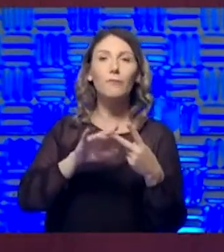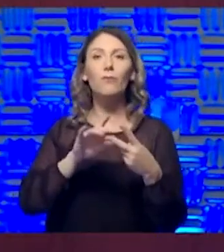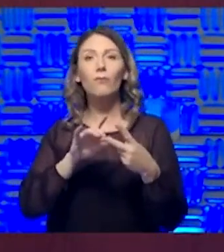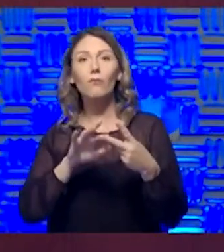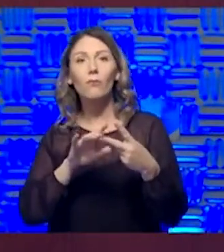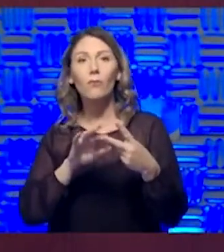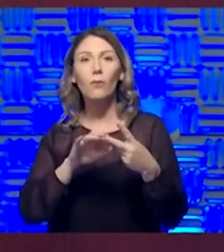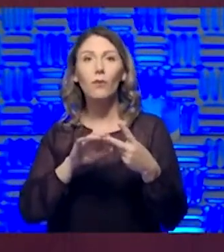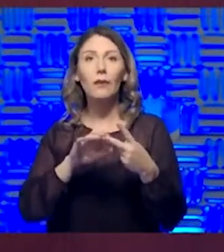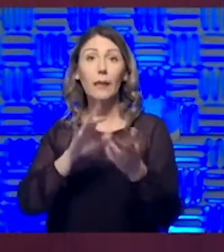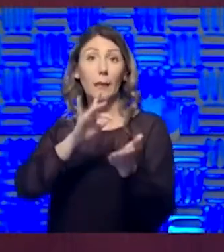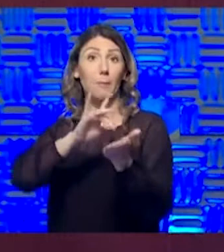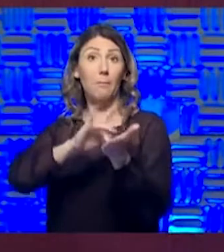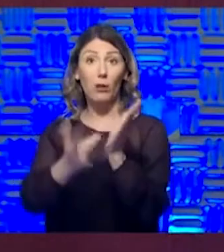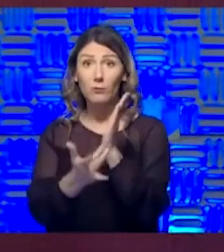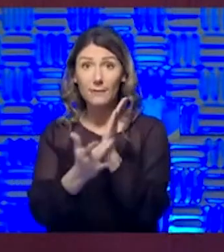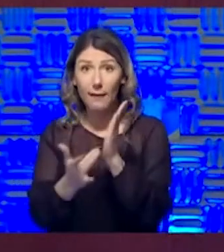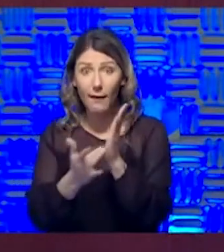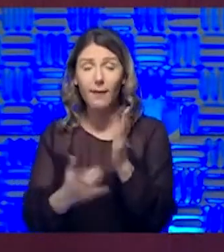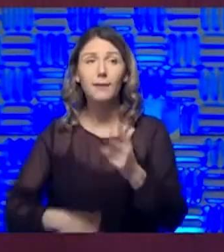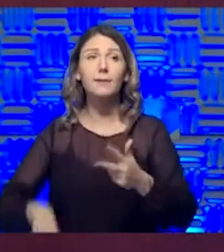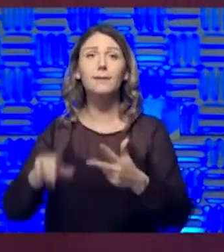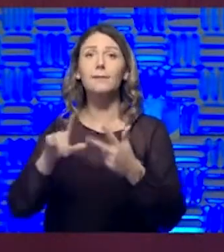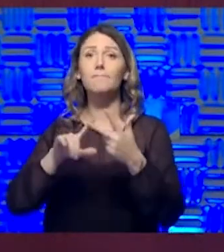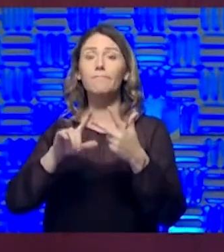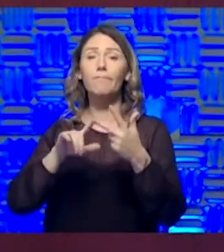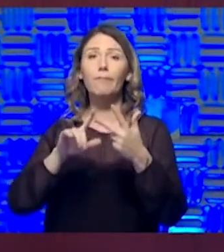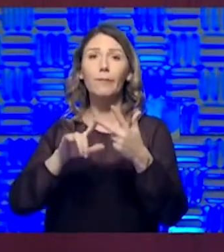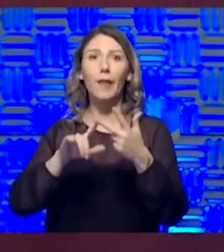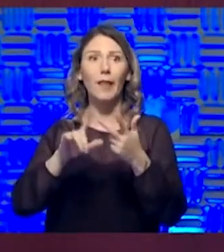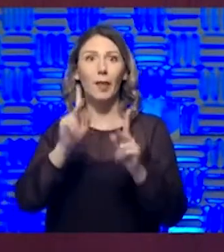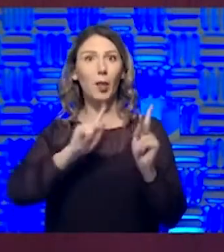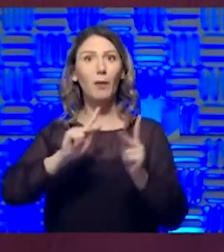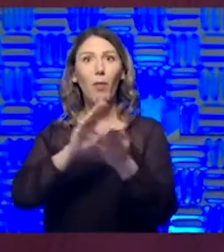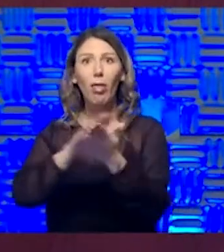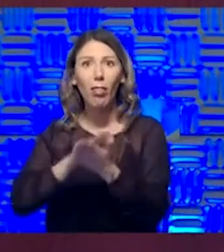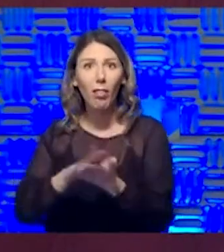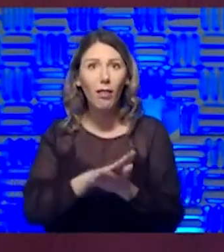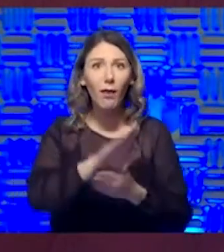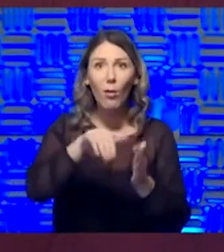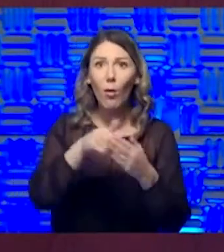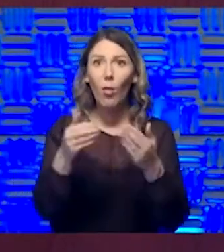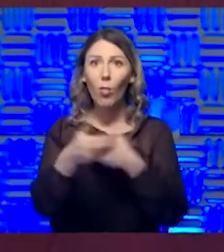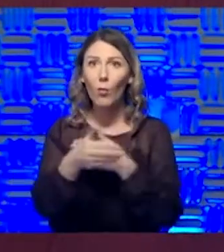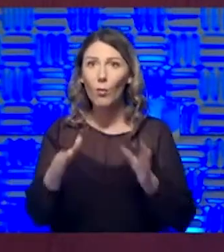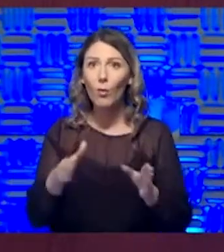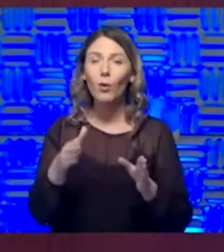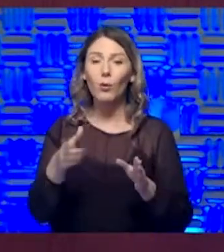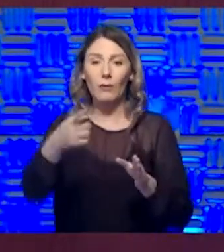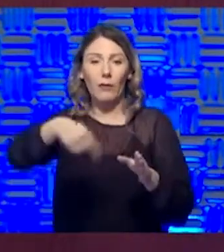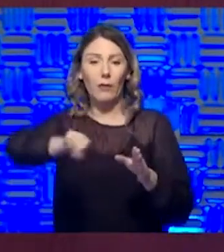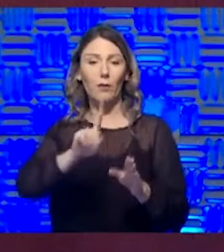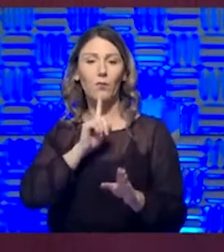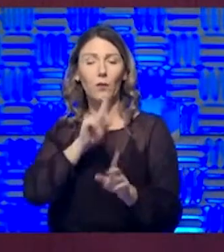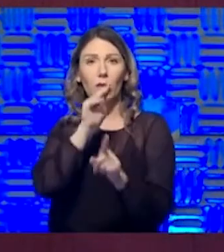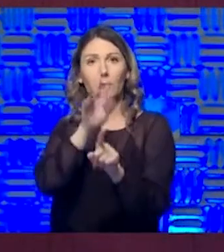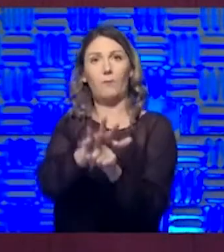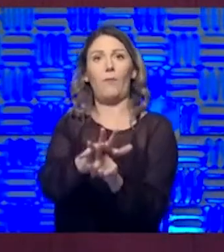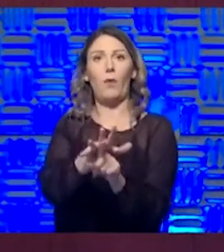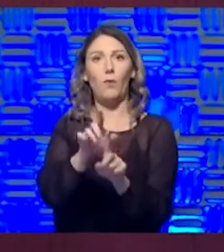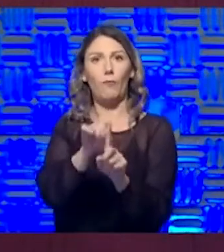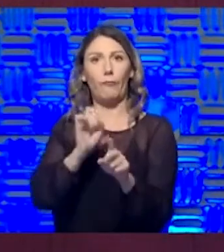the medical technicians, the people that are cleaning these rooms. You know, those are the people that are really being